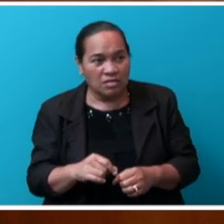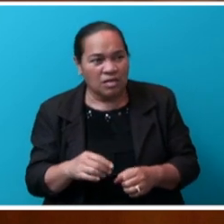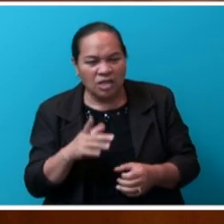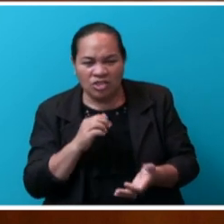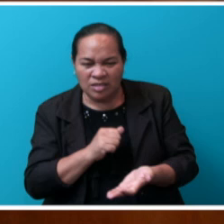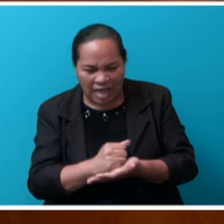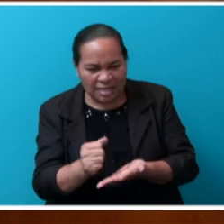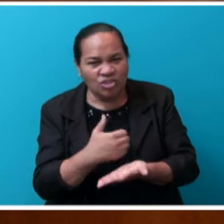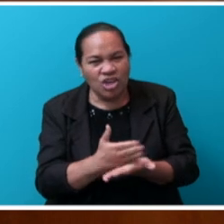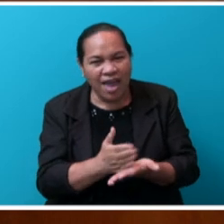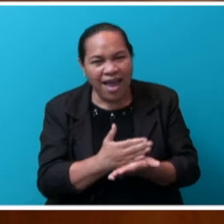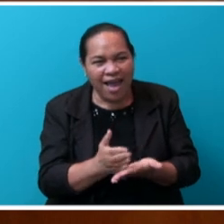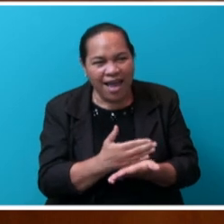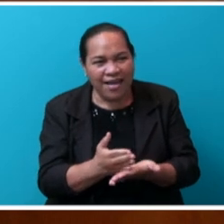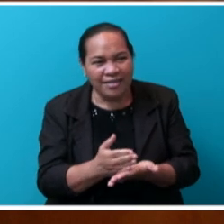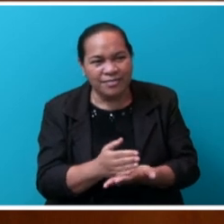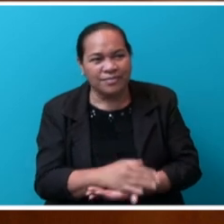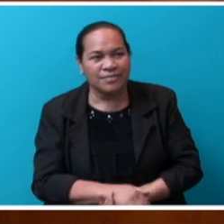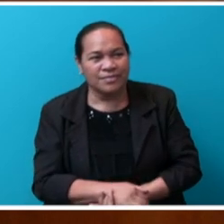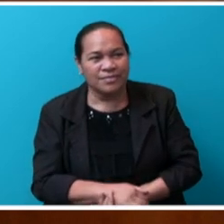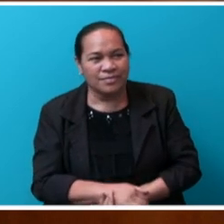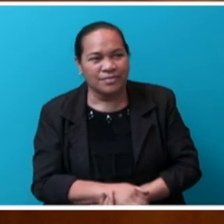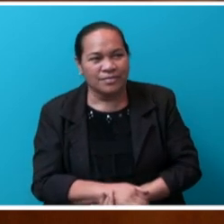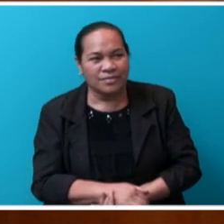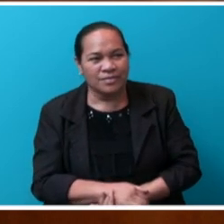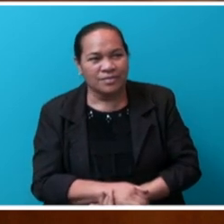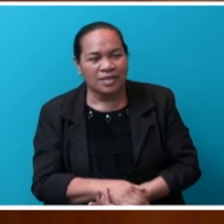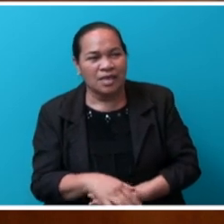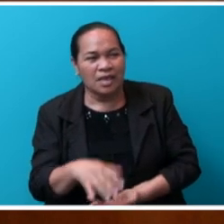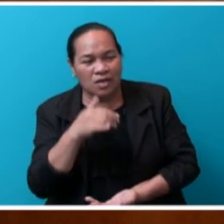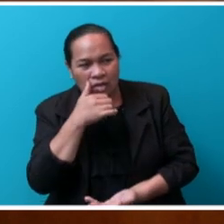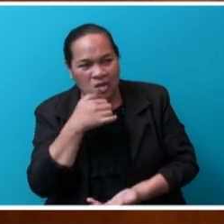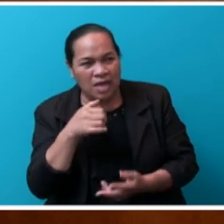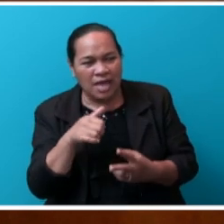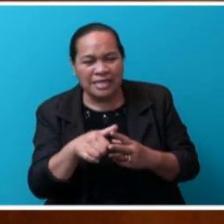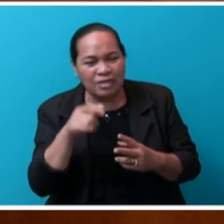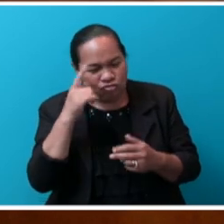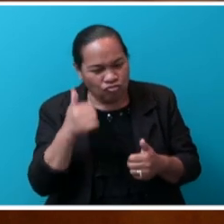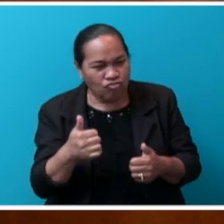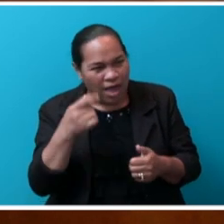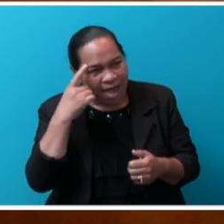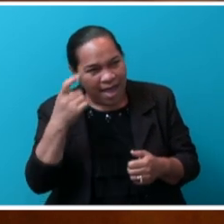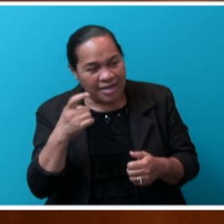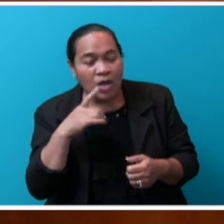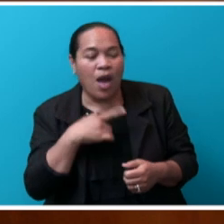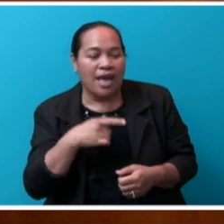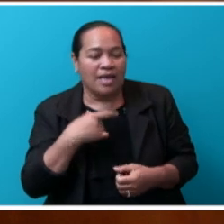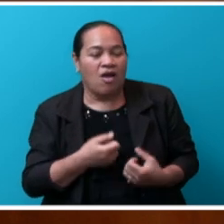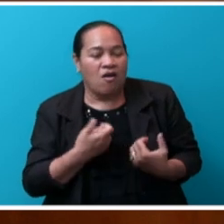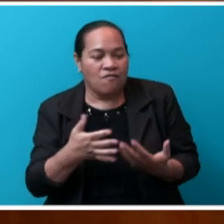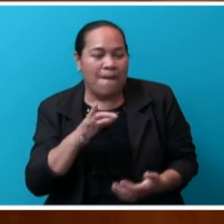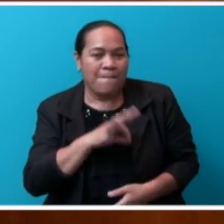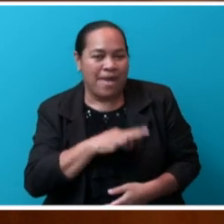shares, and contrary to common misconceptions, that initiative offers significant benefits to our resource